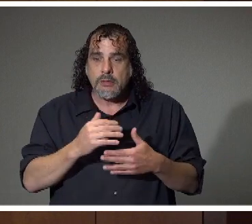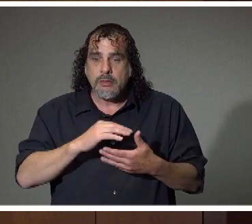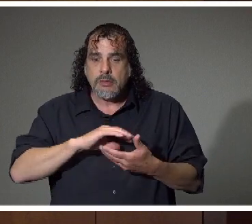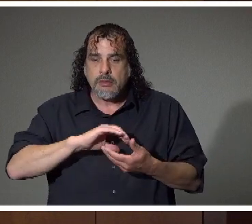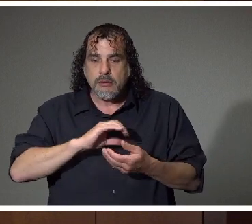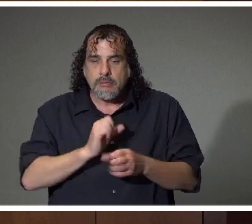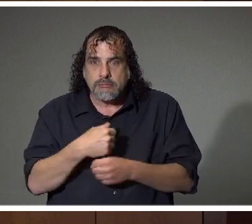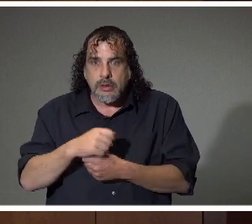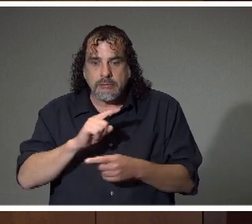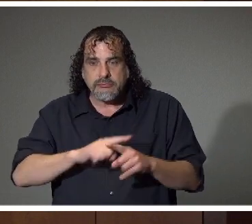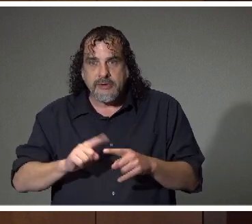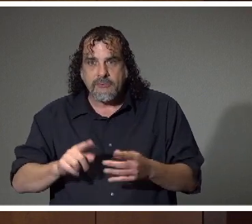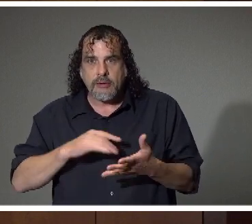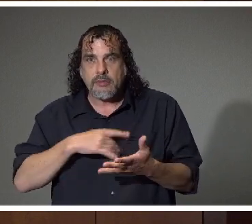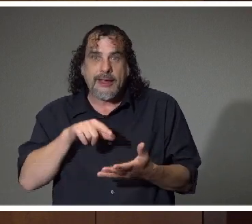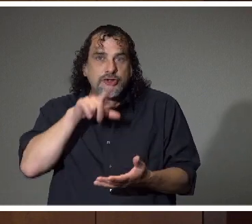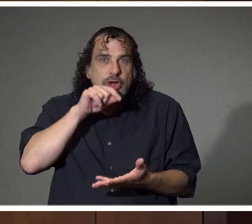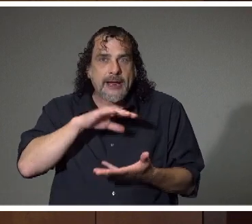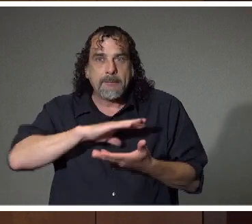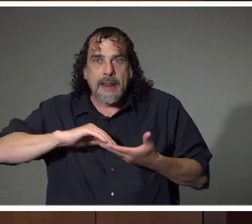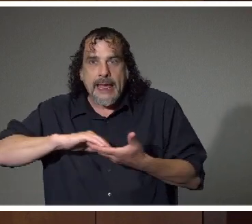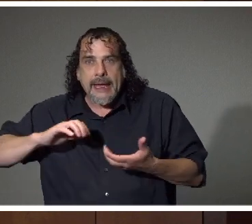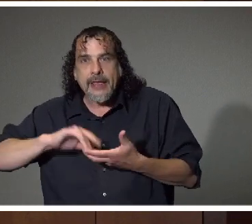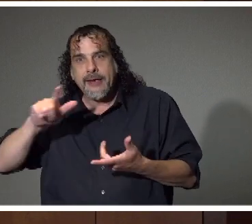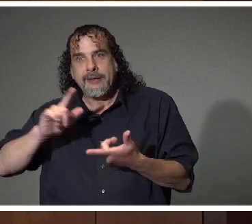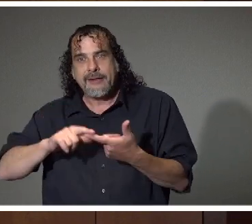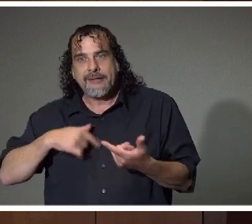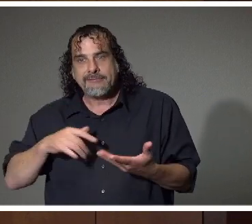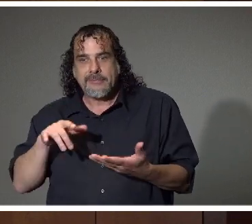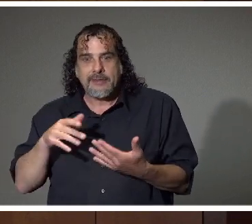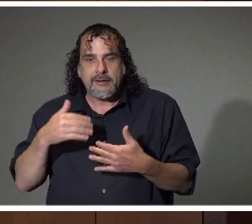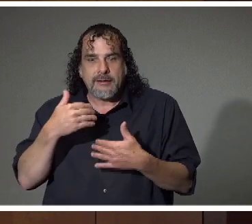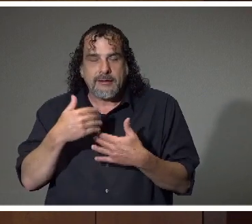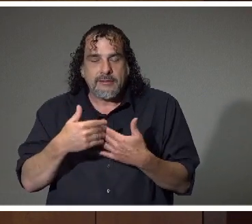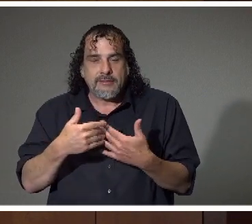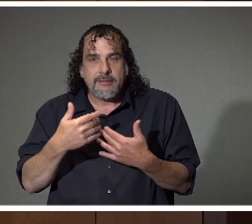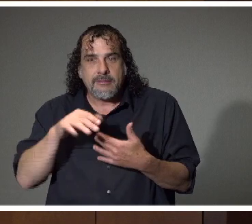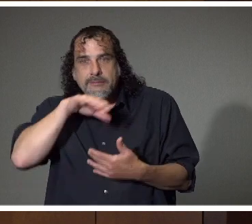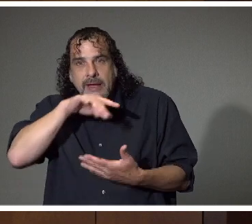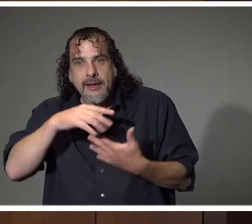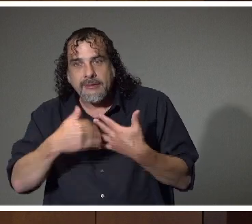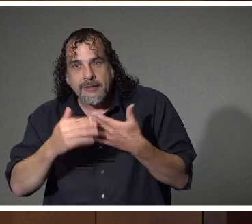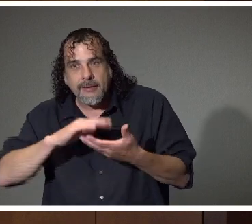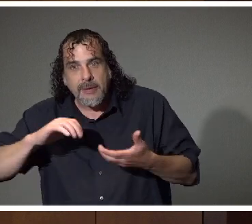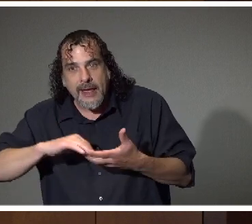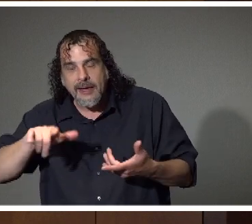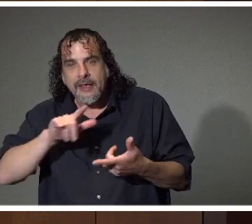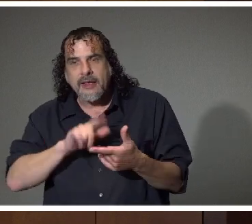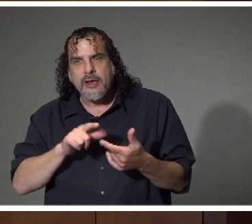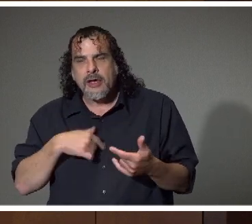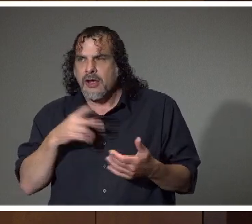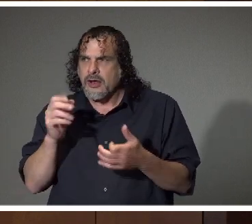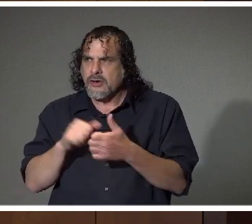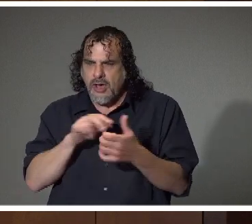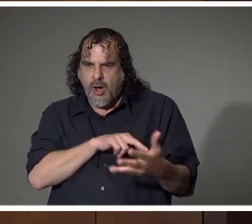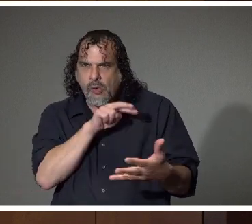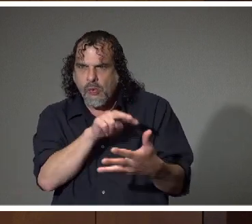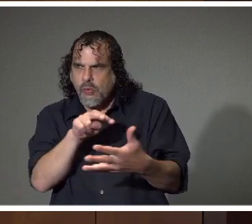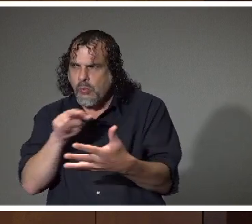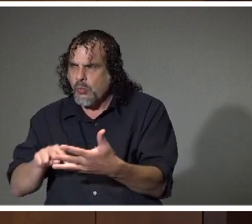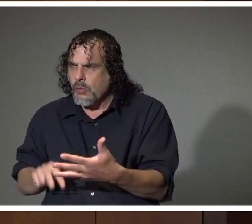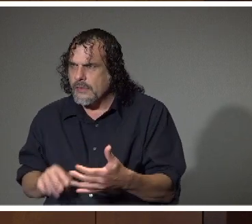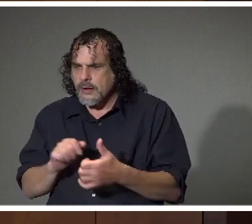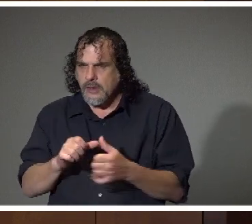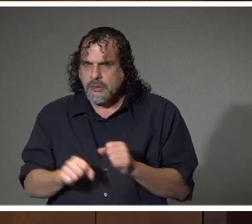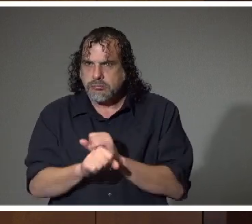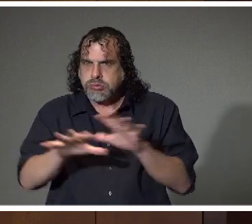Some individuals, family members have contacted us saying that they believe that there might be. Who would be monitoring those, and would there be the potential that they